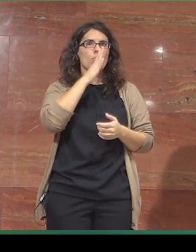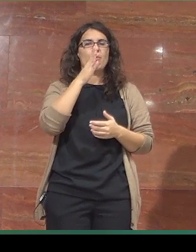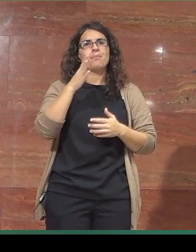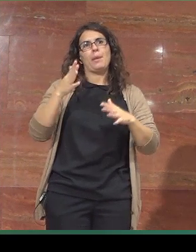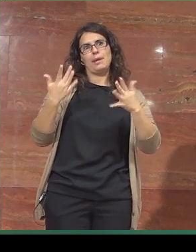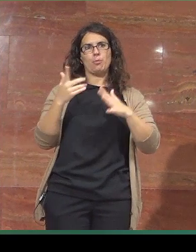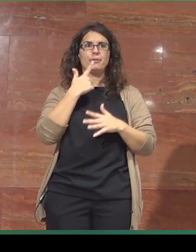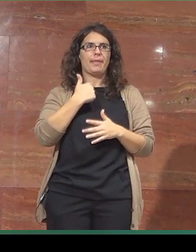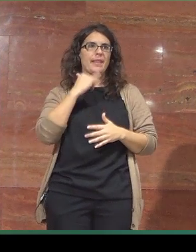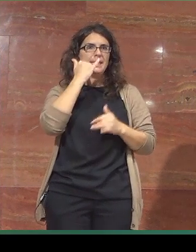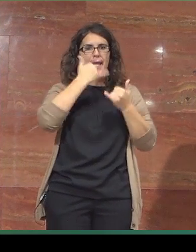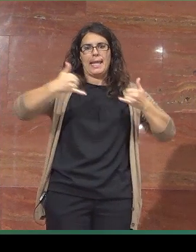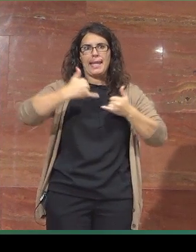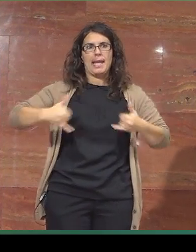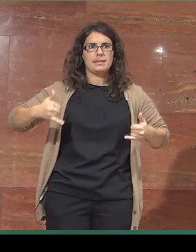connects.